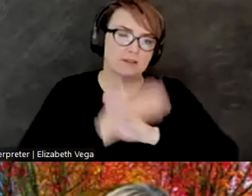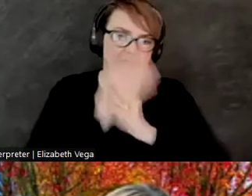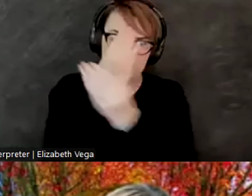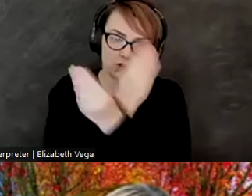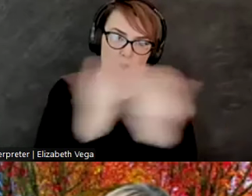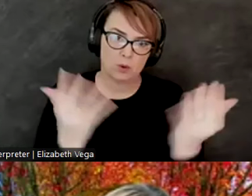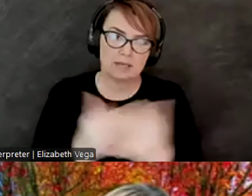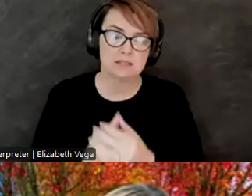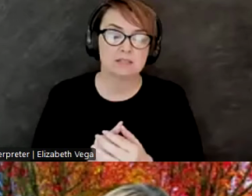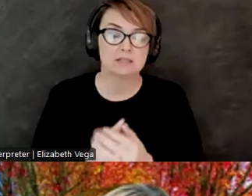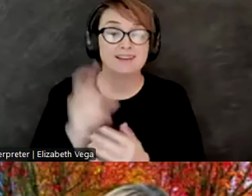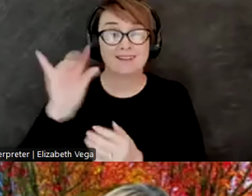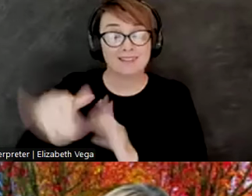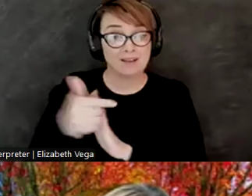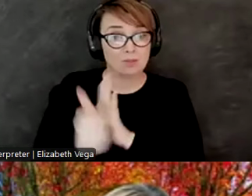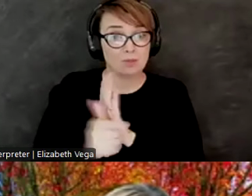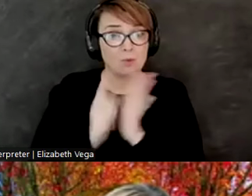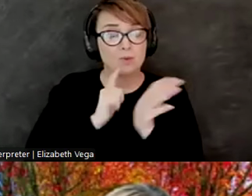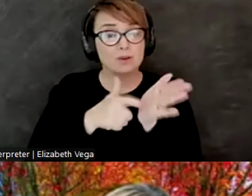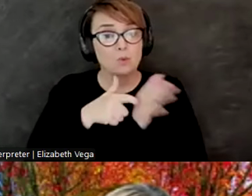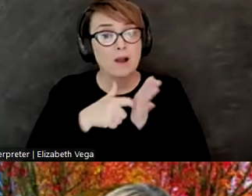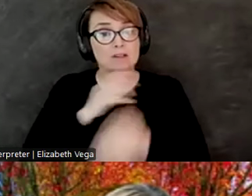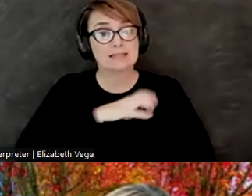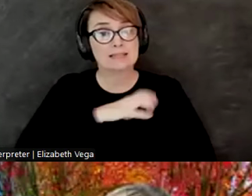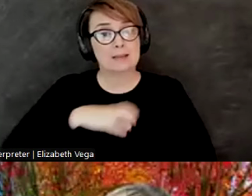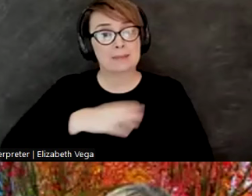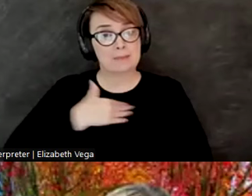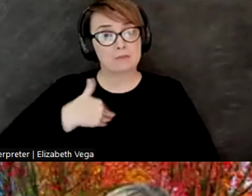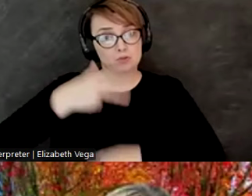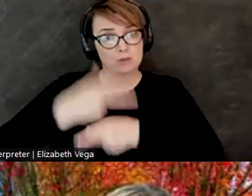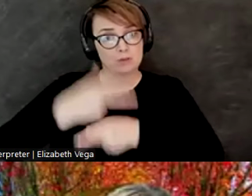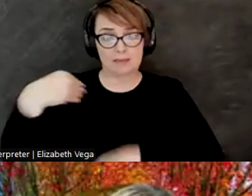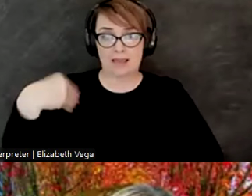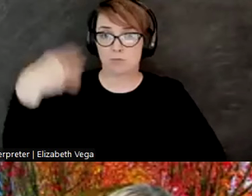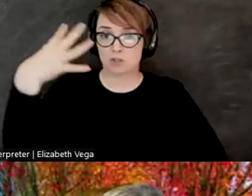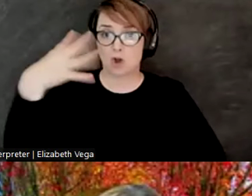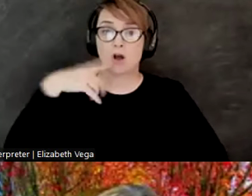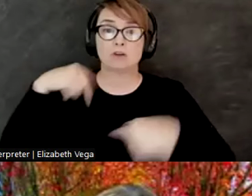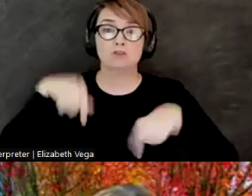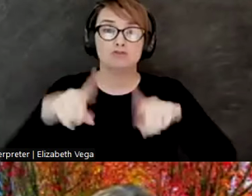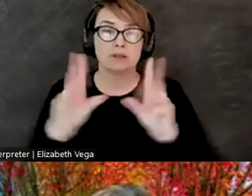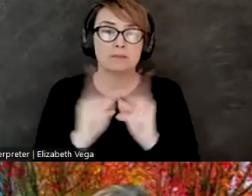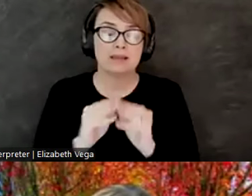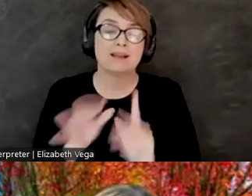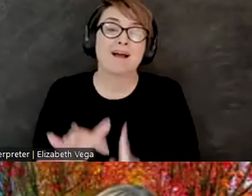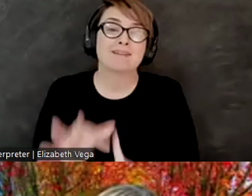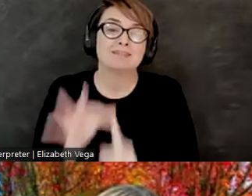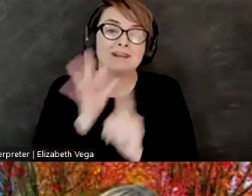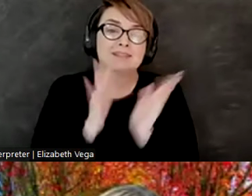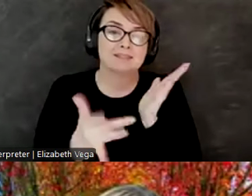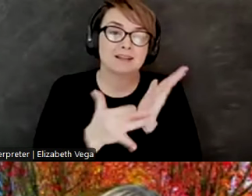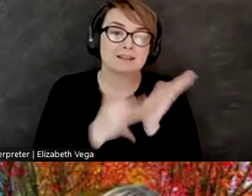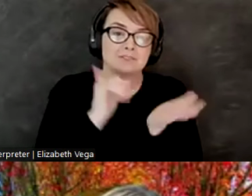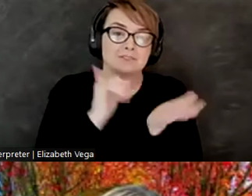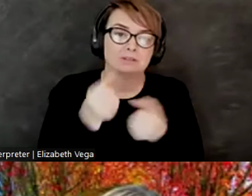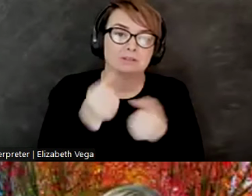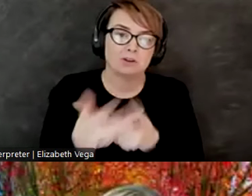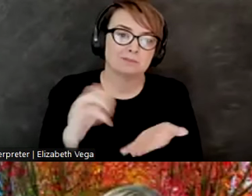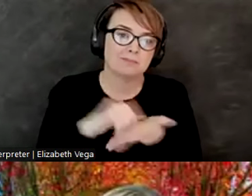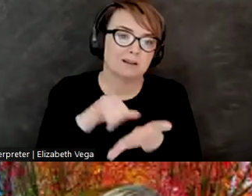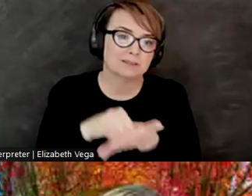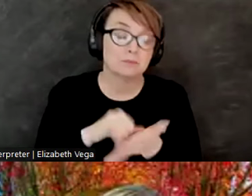law requires committee members to have your cameras on throughout the meeting unless it's technologically not possible. If